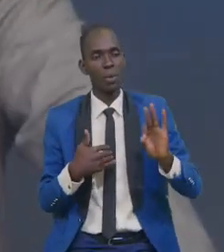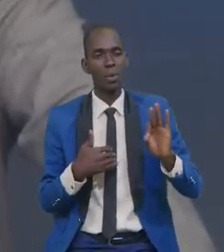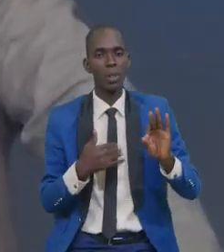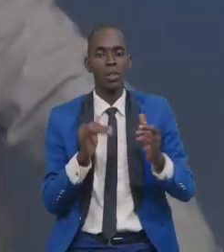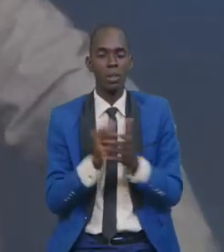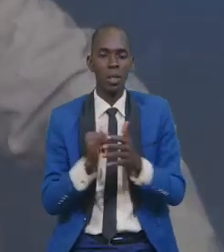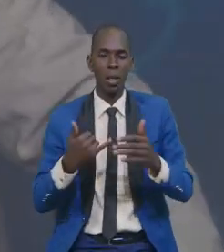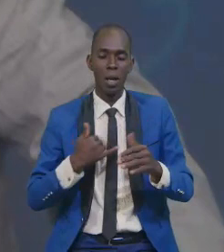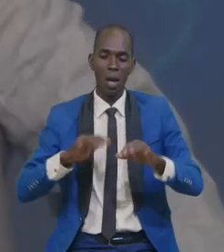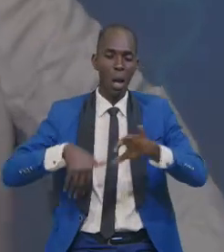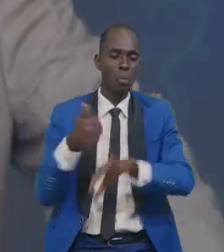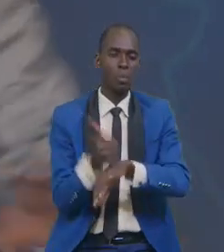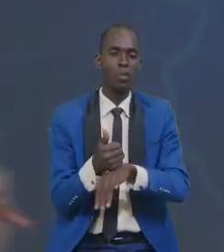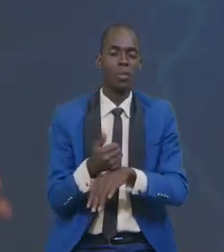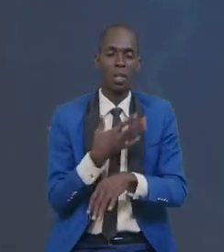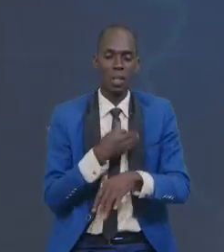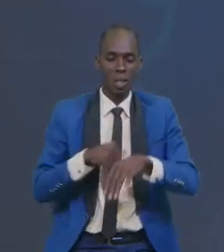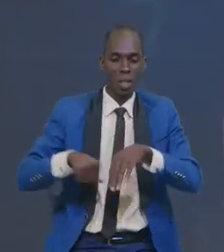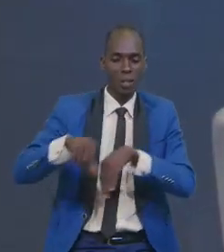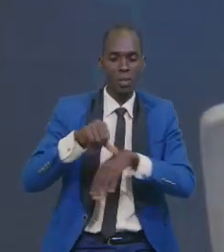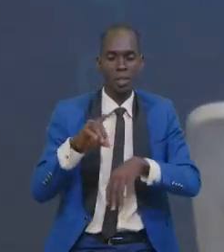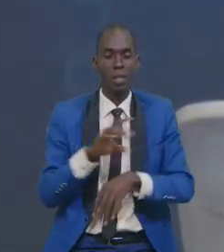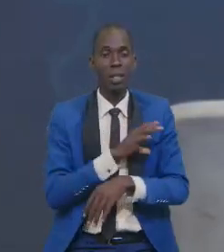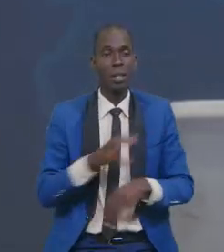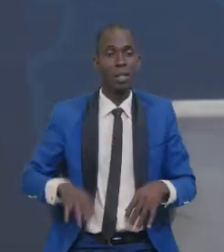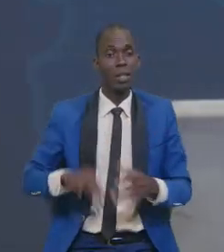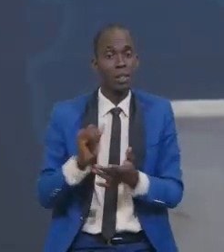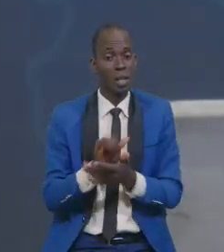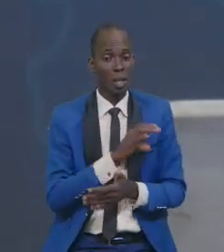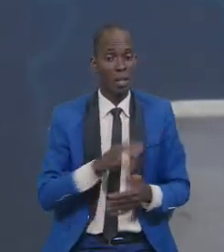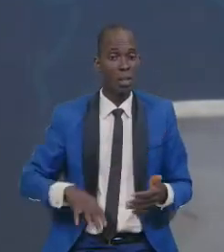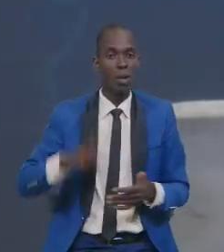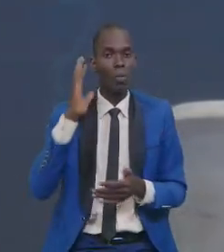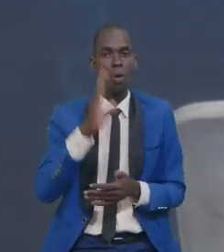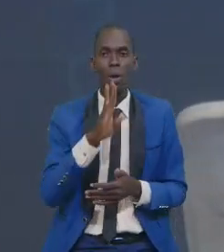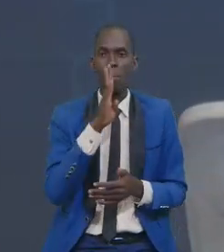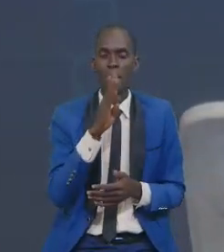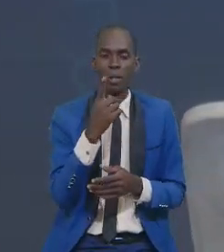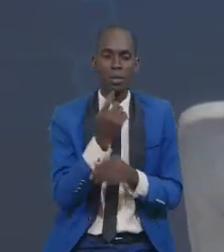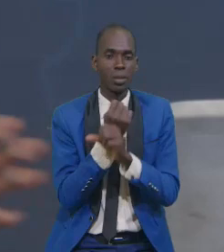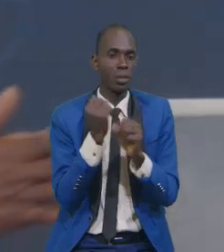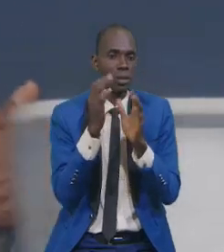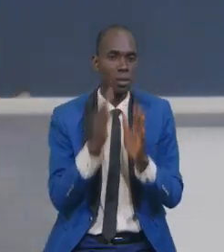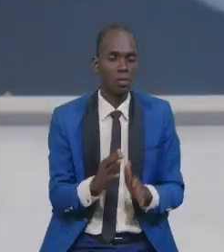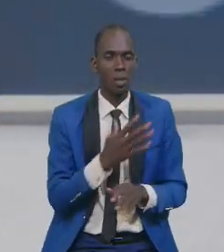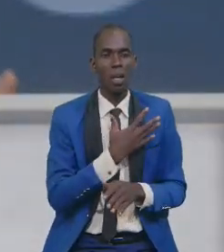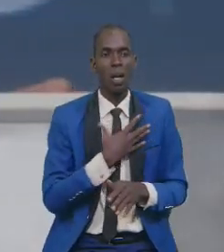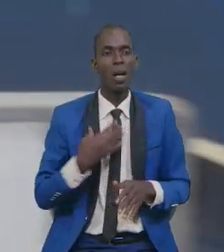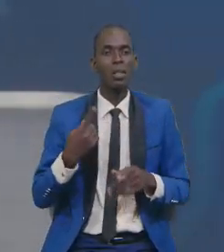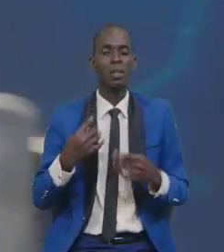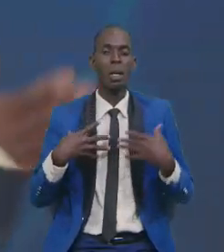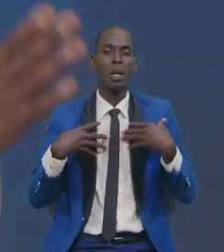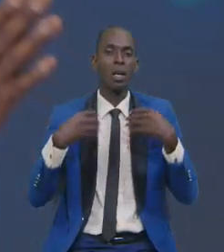him, anointed him, that he will be the savior and the healer, and